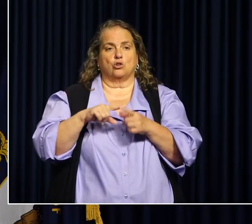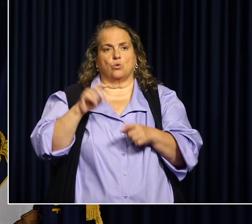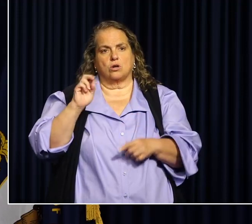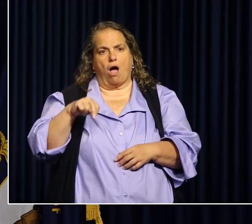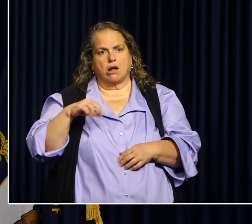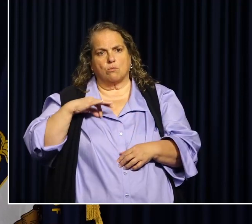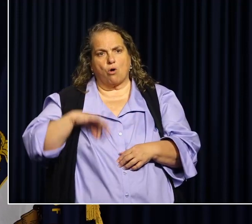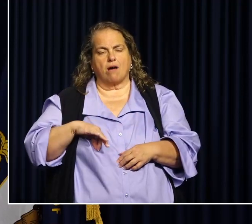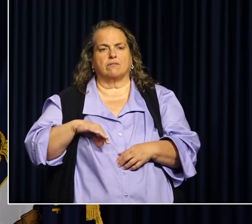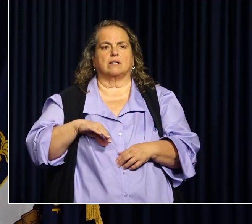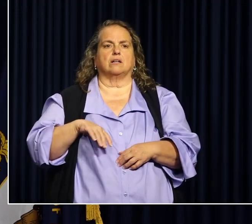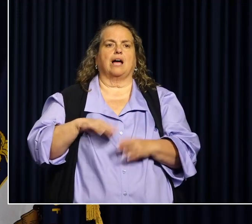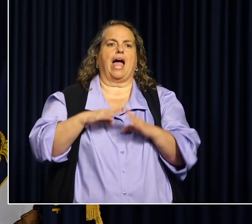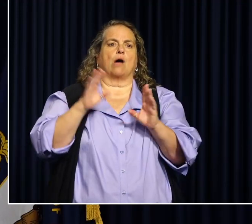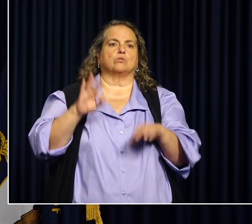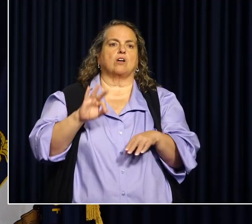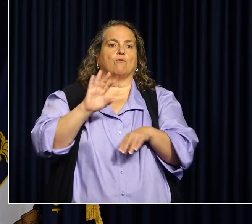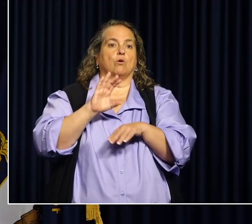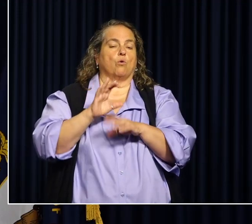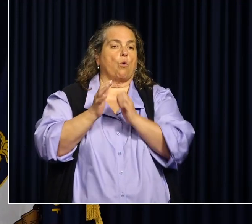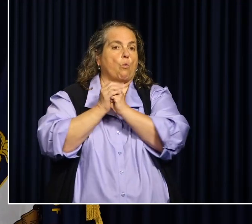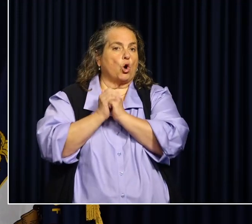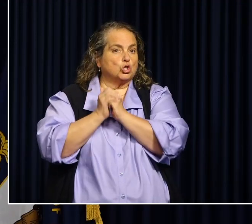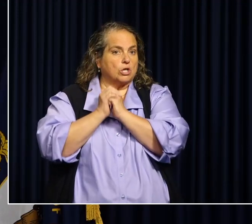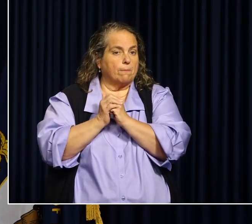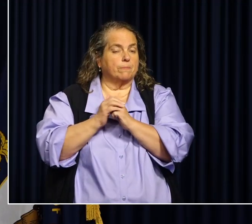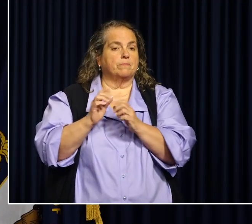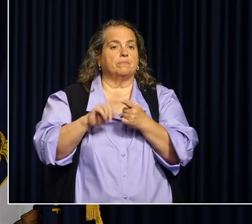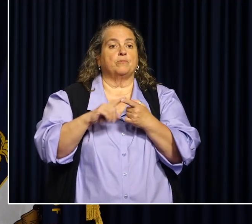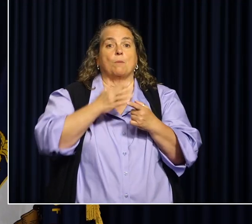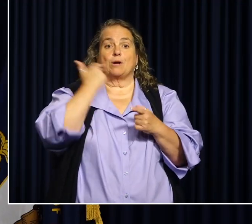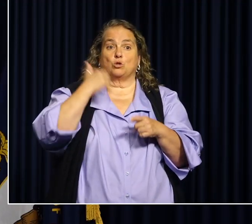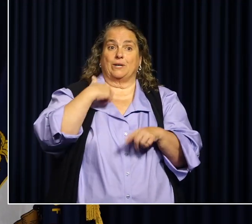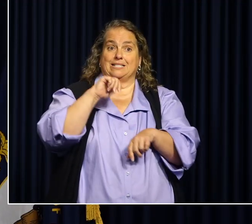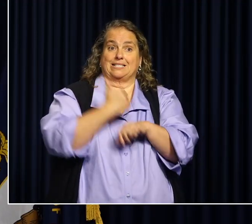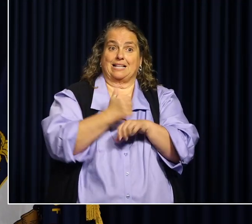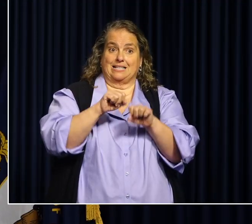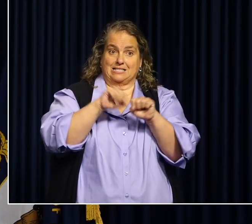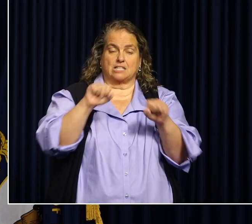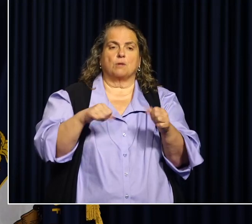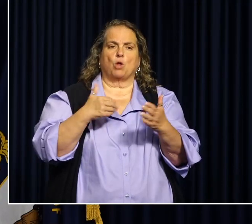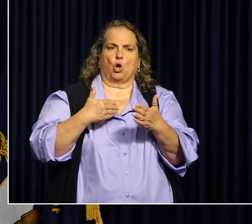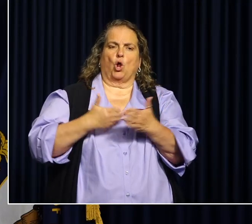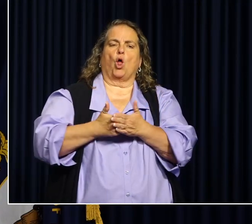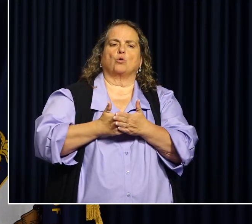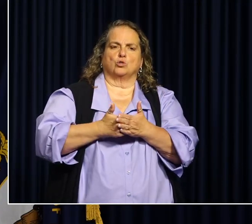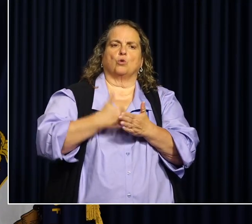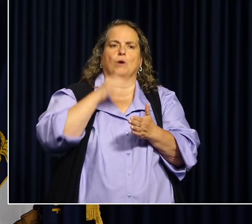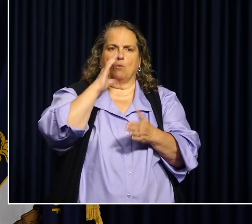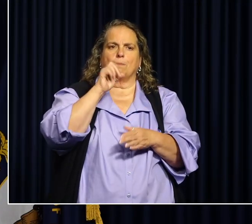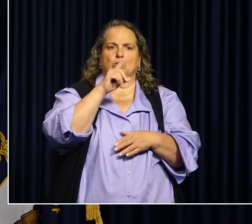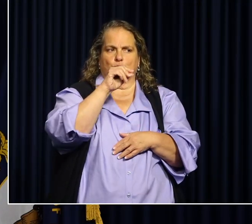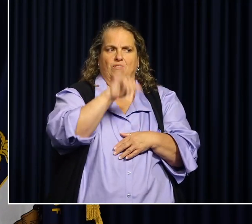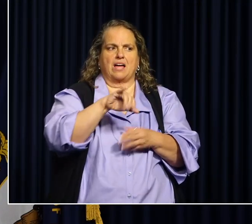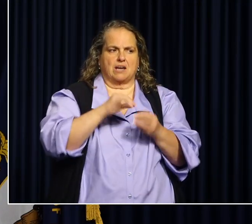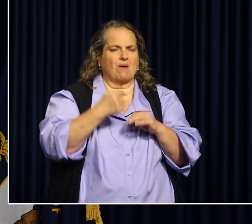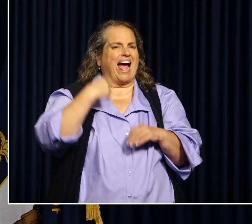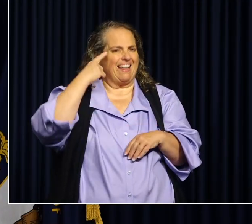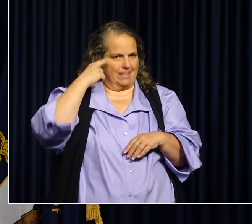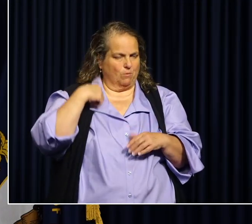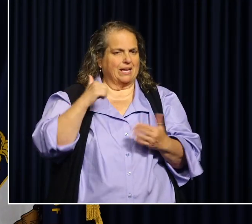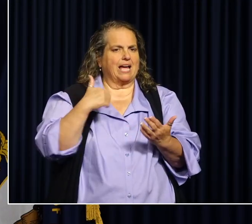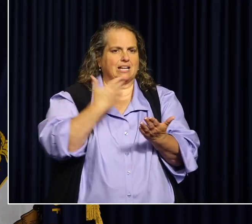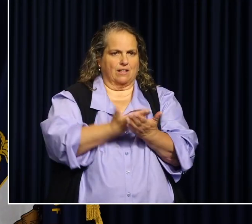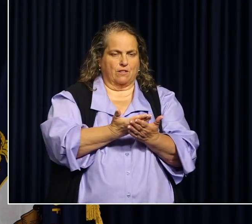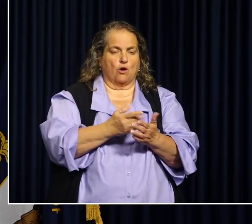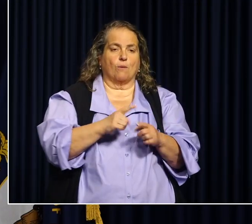houses of worship. And the better we set up these systems, the closer I think we'll be to it. I believe we can get there, but